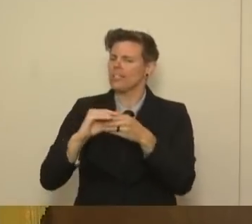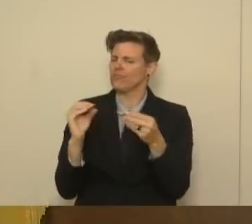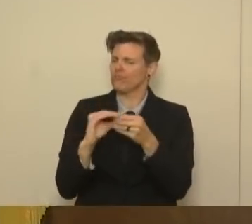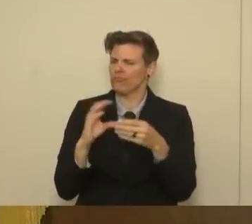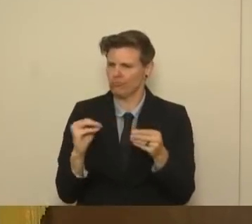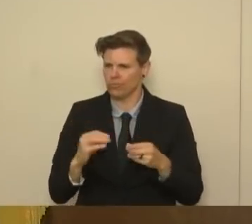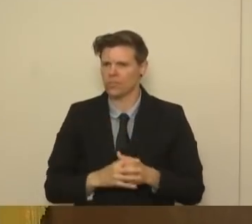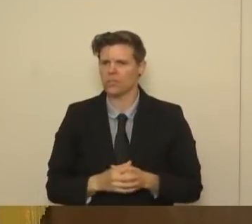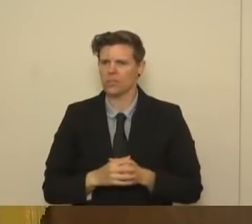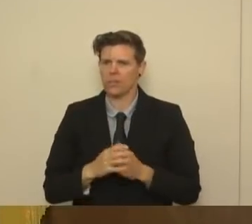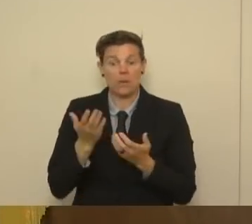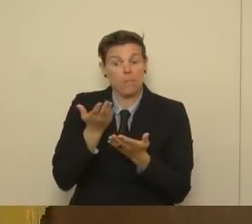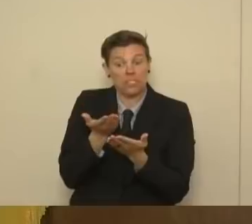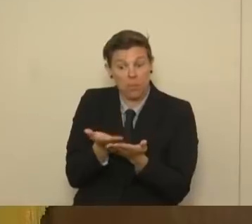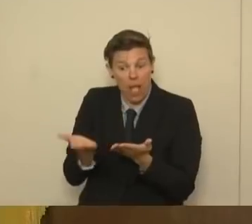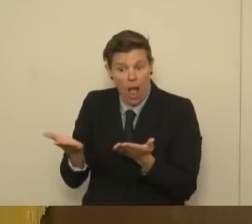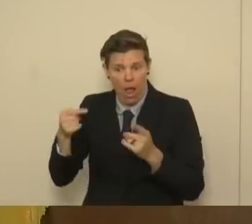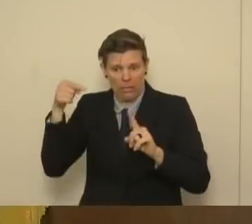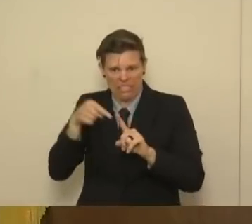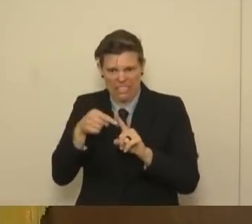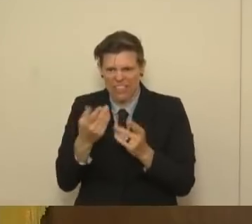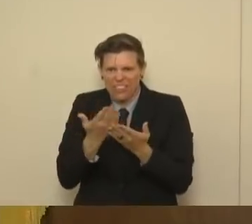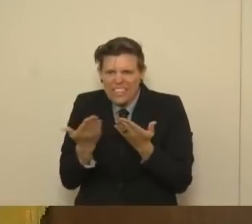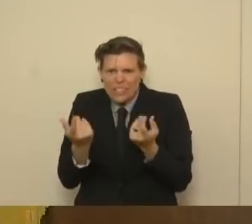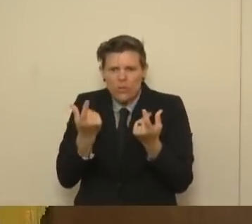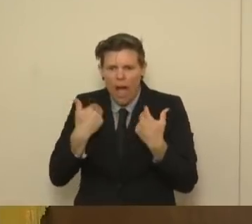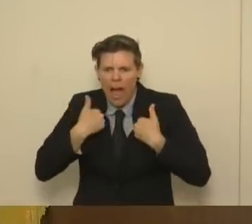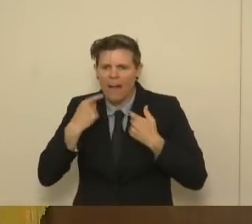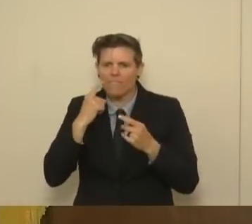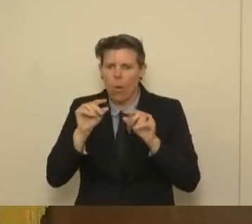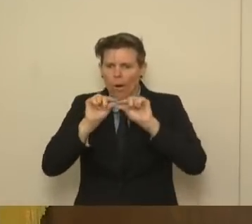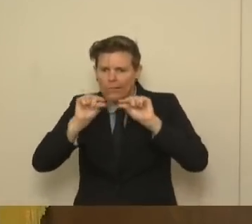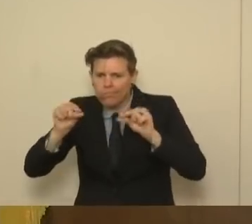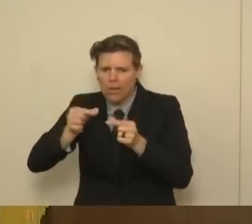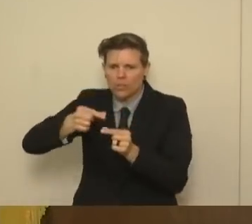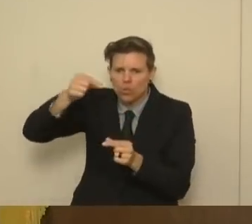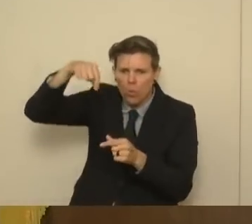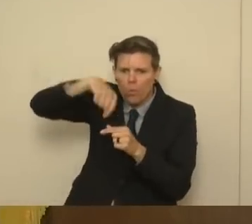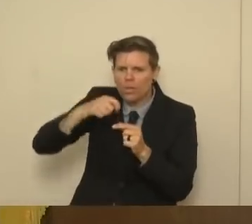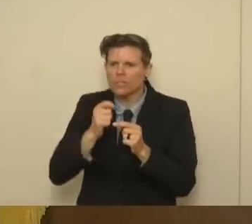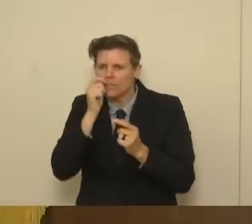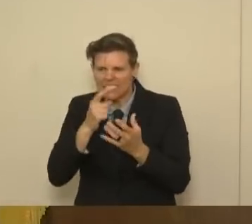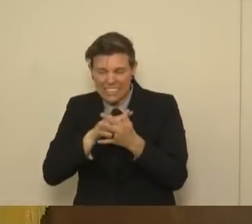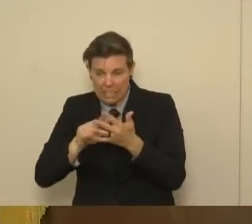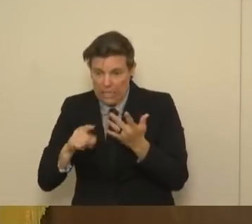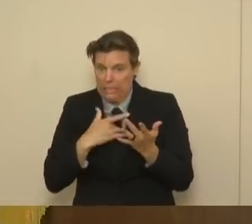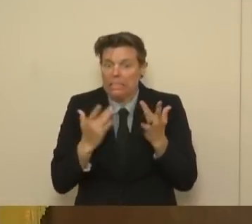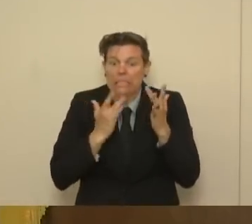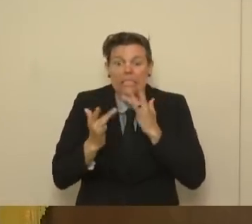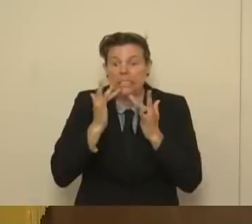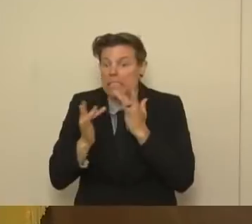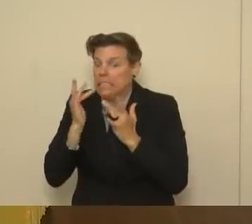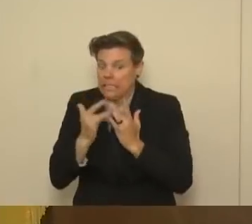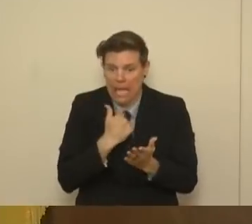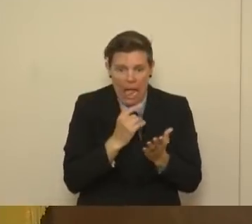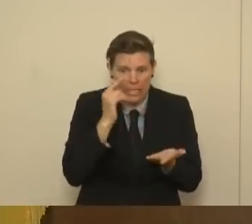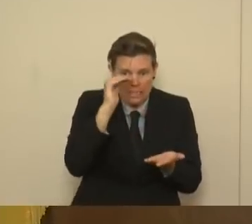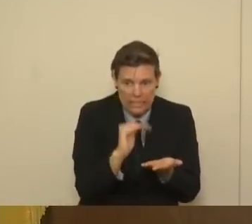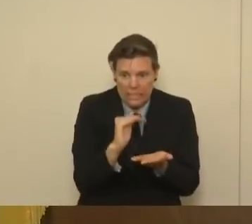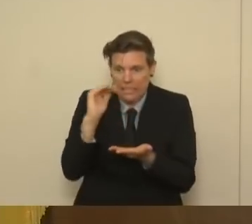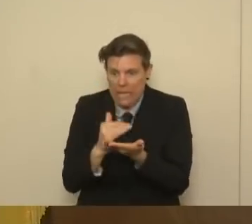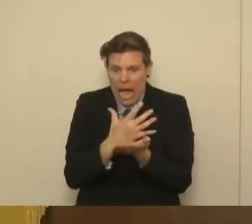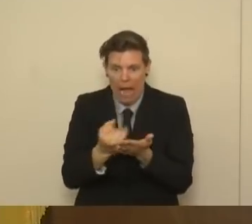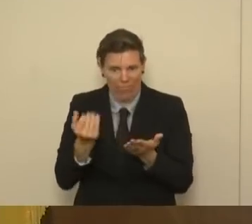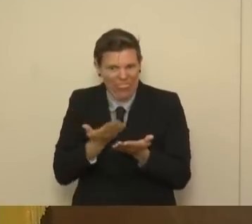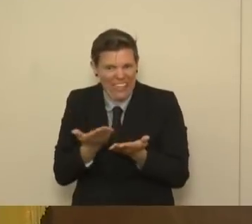are getting more and more challenging to come by. We're working very diligently to do that. So if you see that